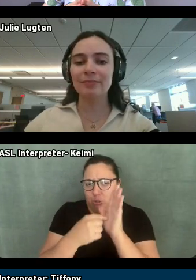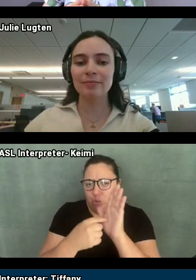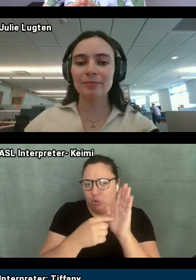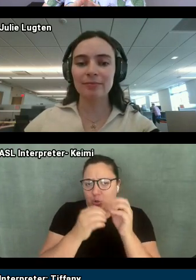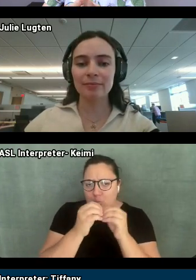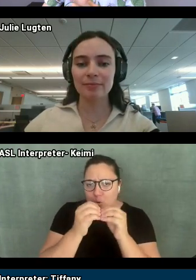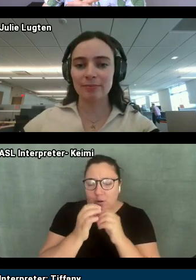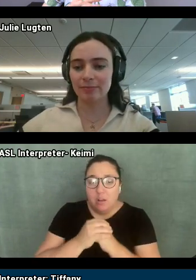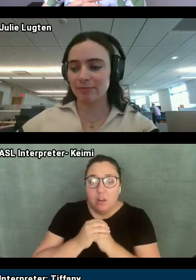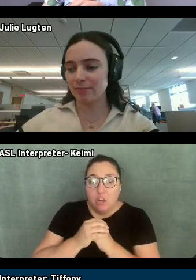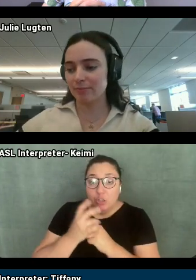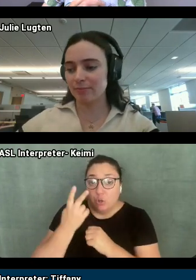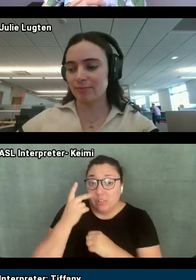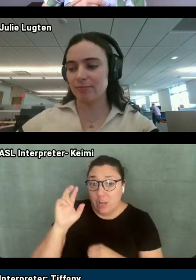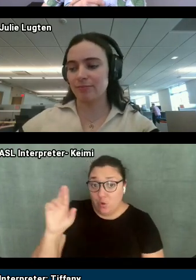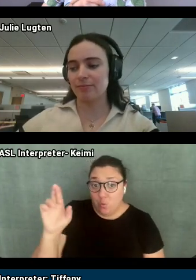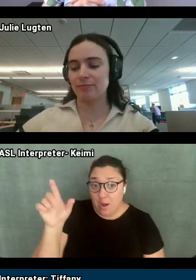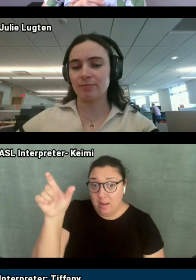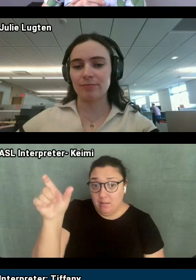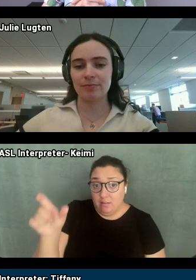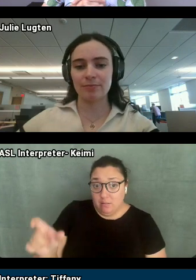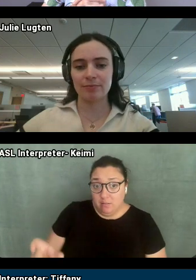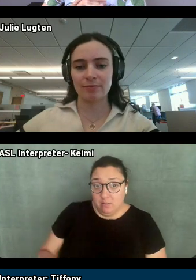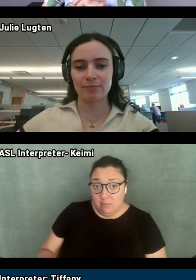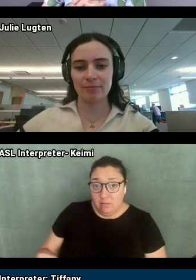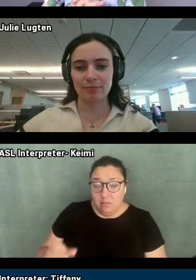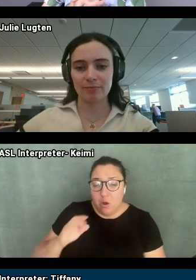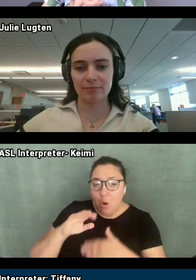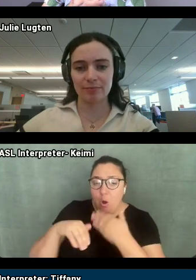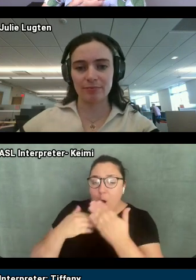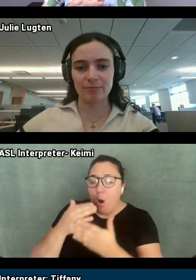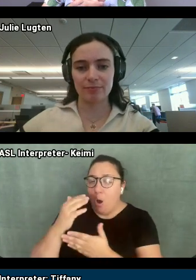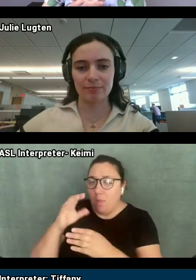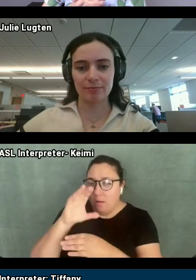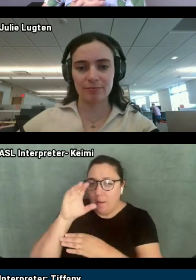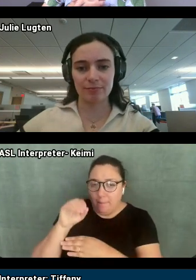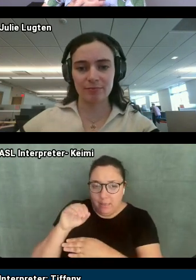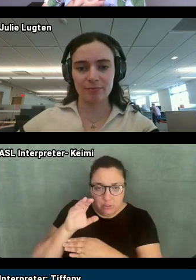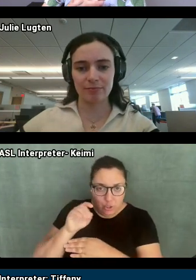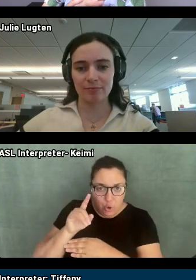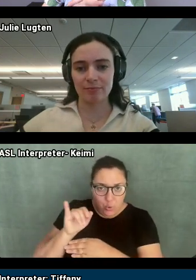see here in the right sidebar all the companies that Cody is associated with.